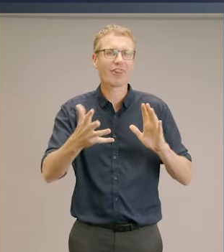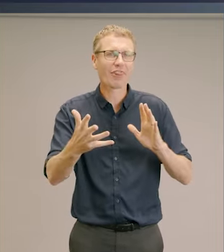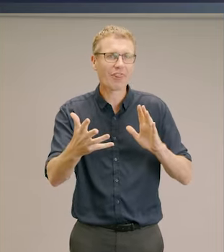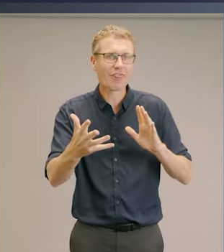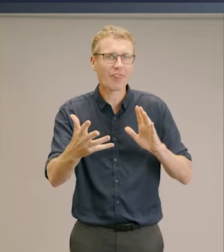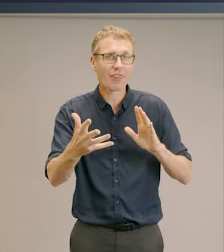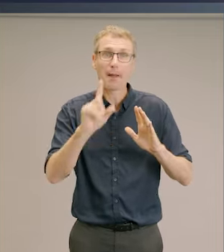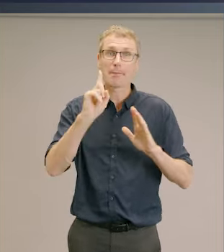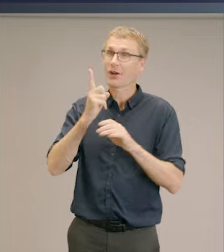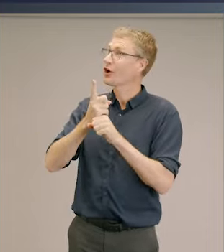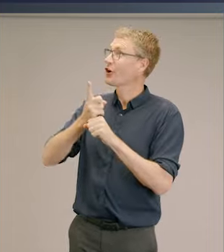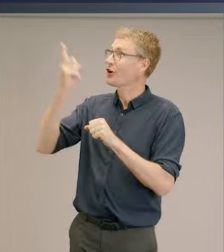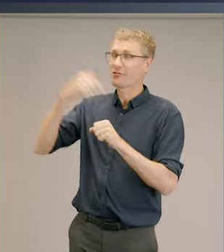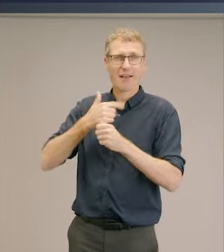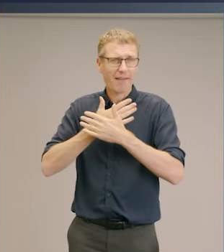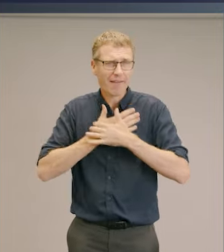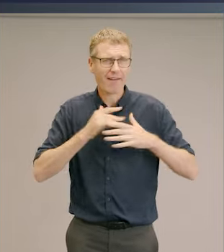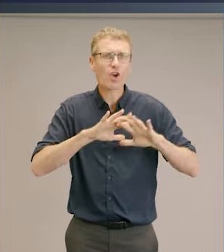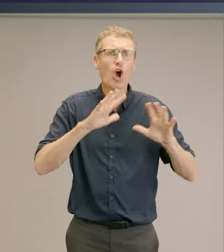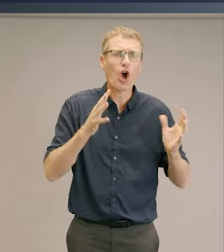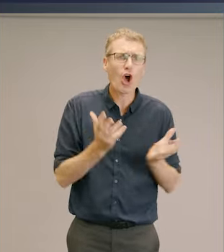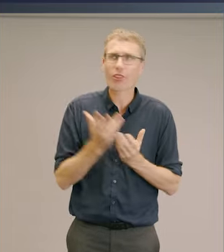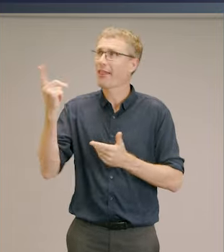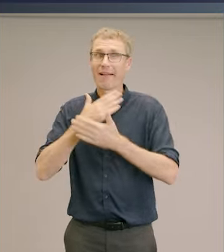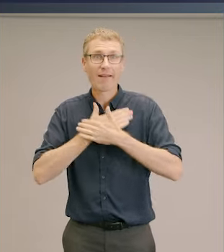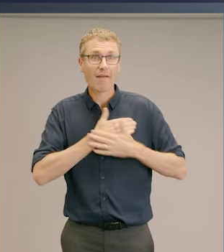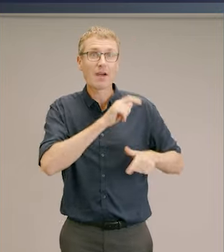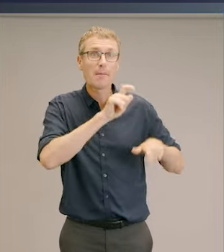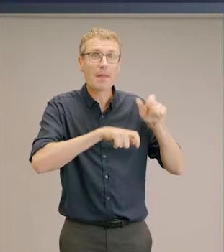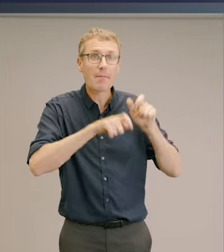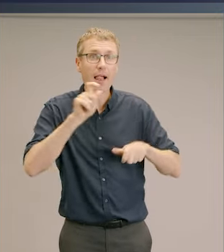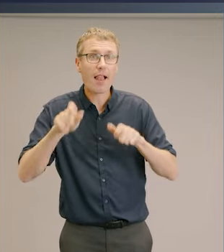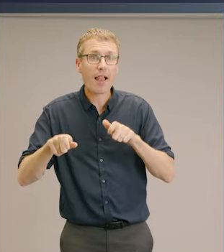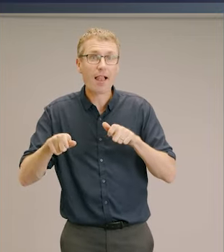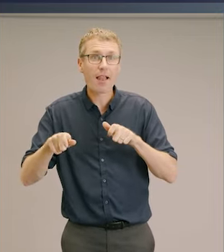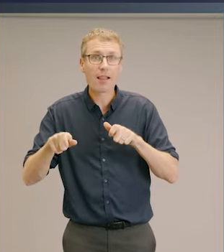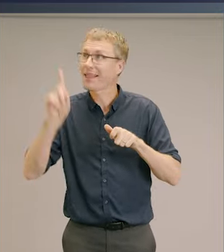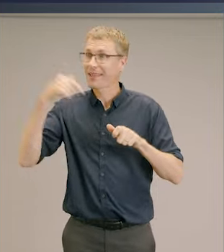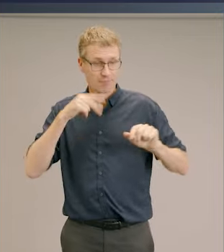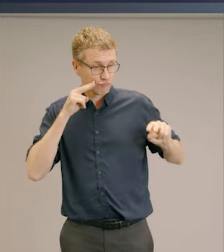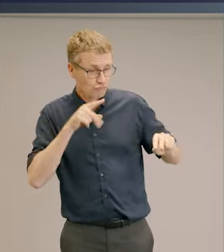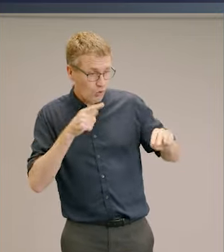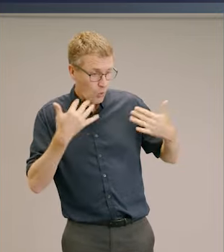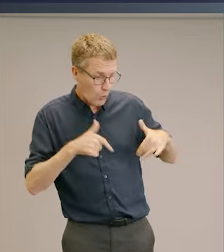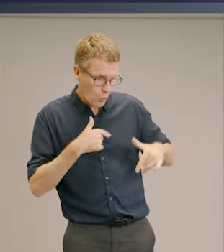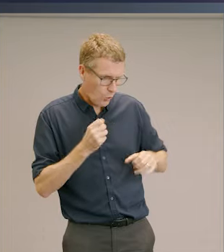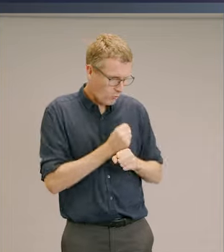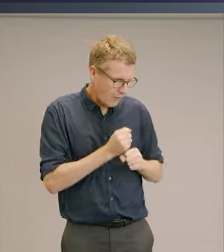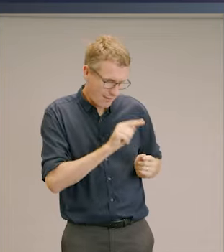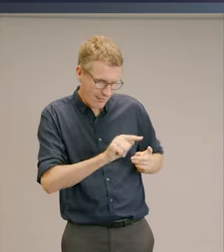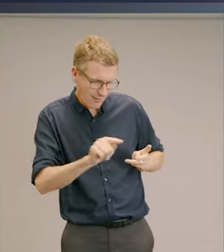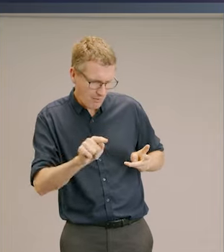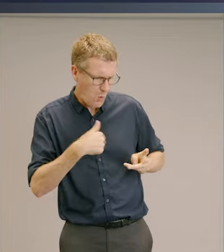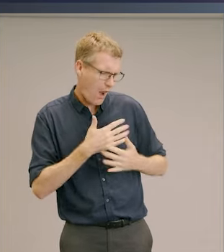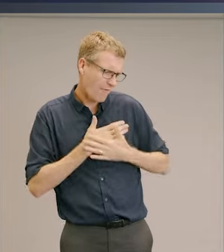But God loved the earth so much. He loved humanity so much. He loved what he had created